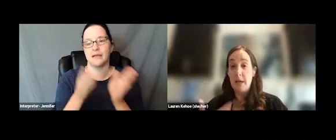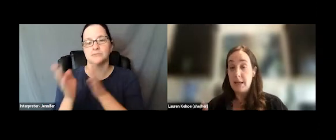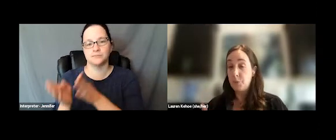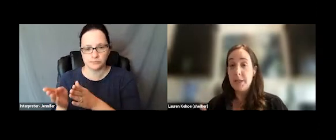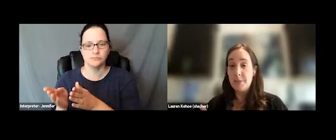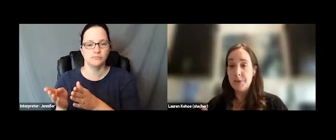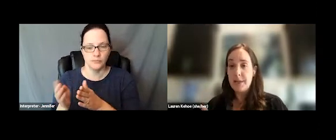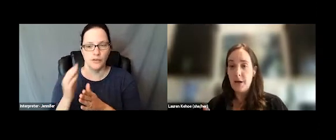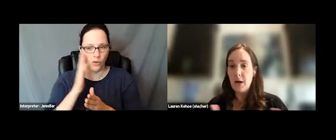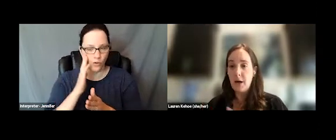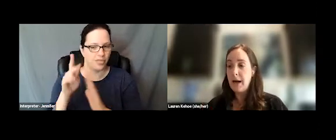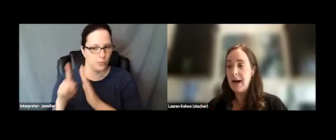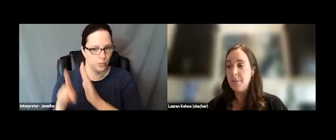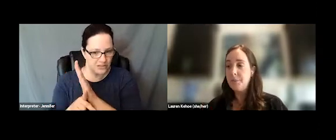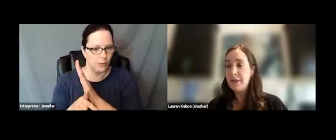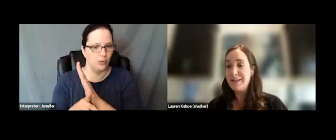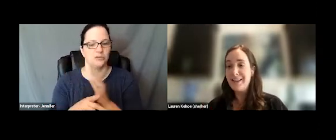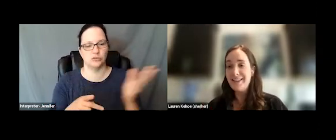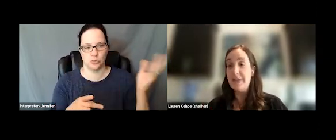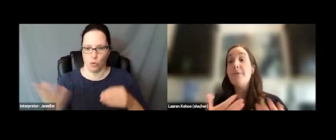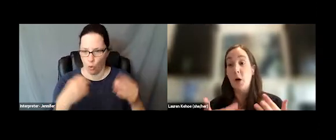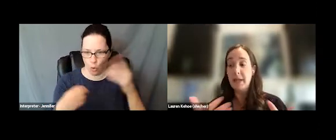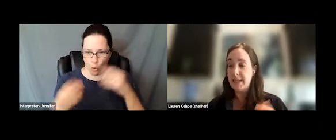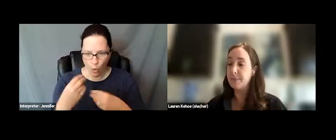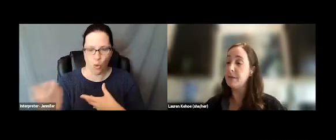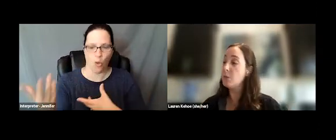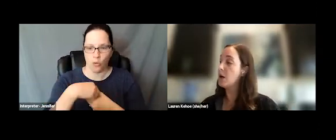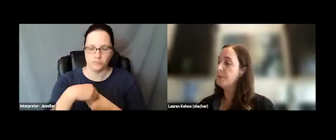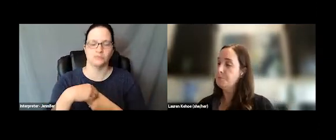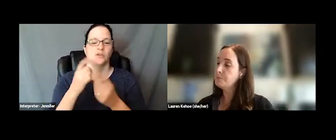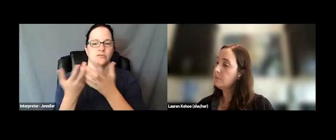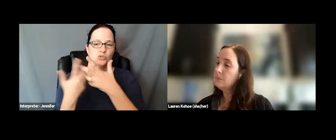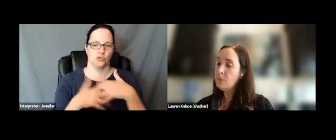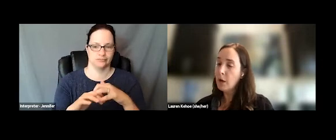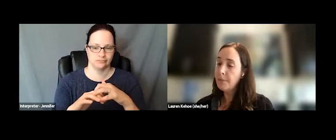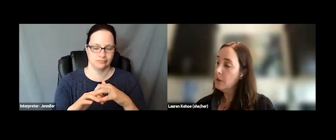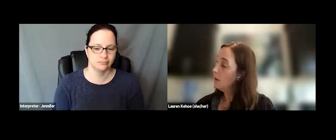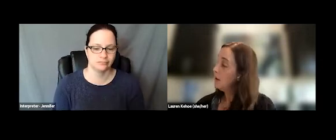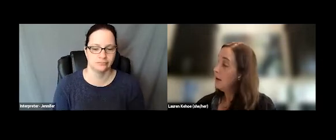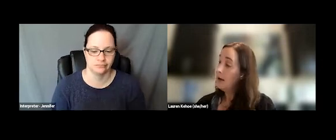informed by, again, principles that are inform accessibility work.